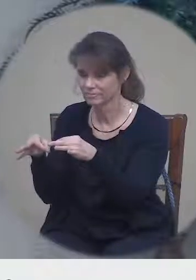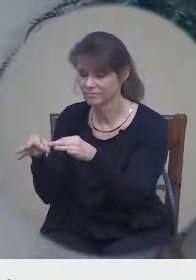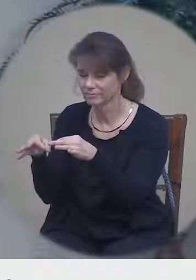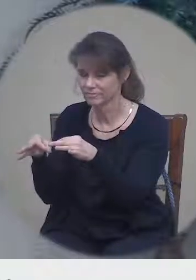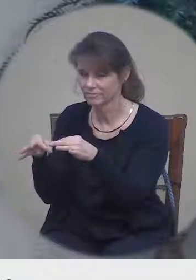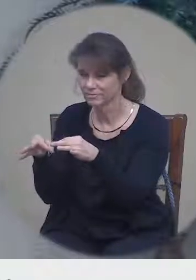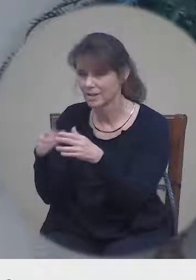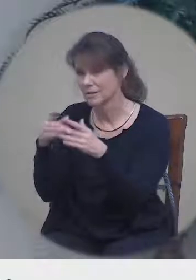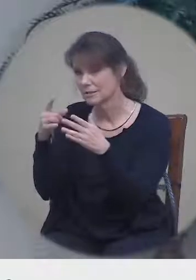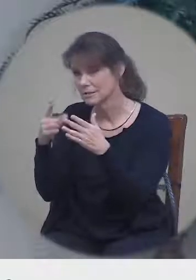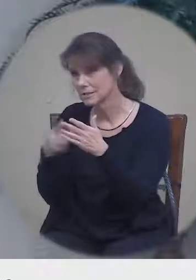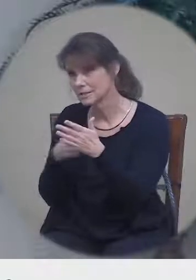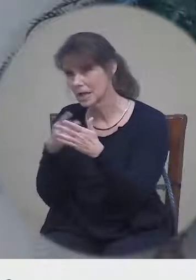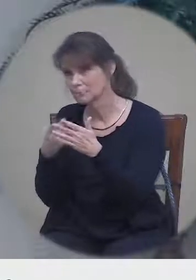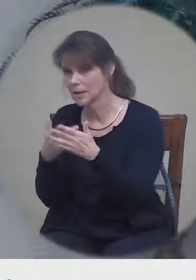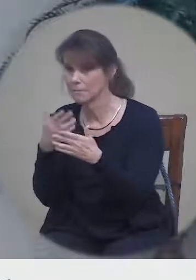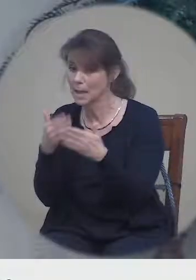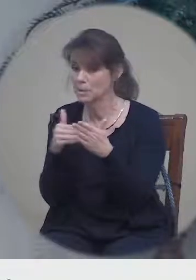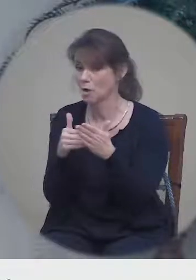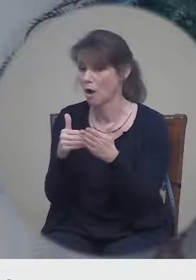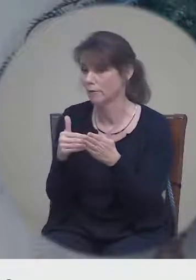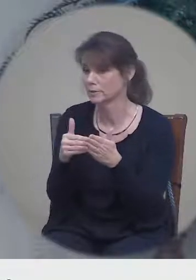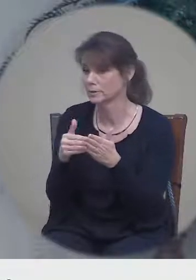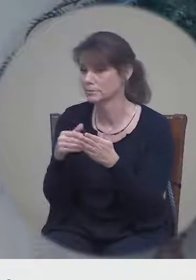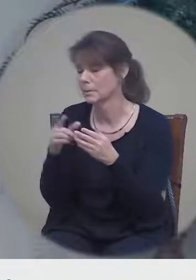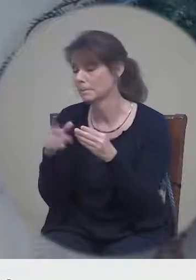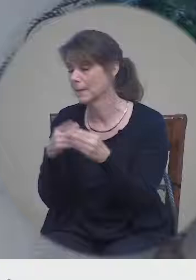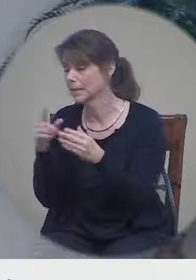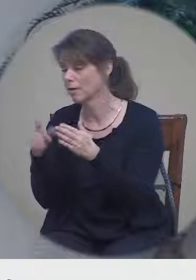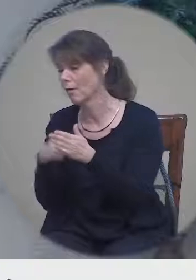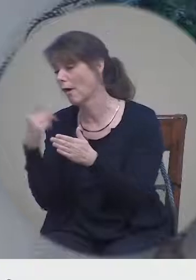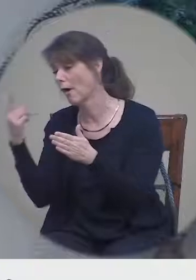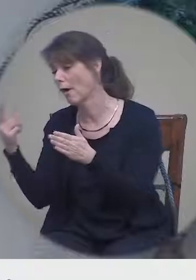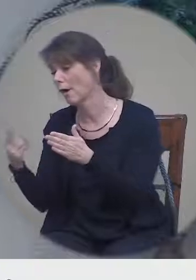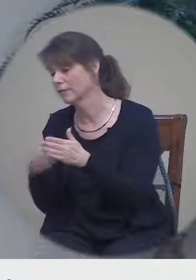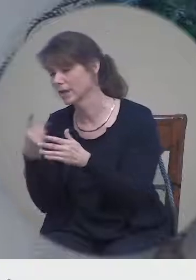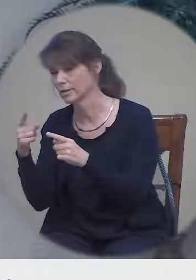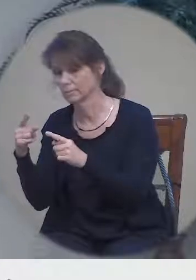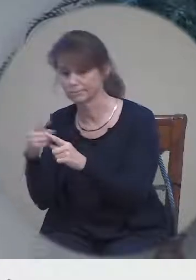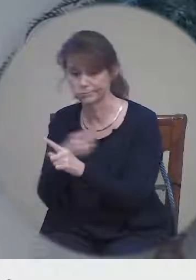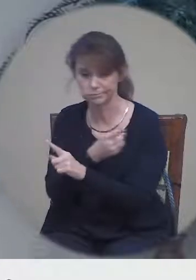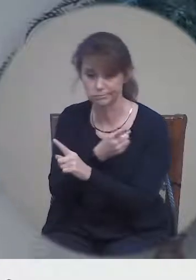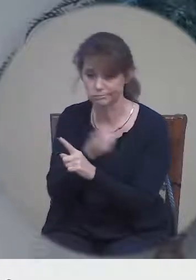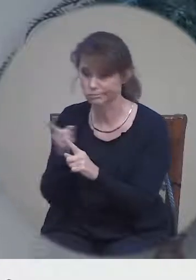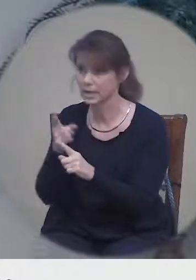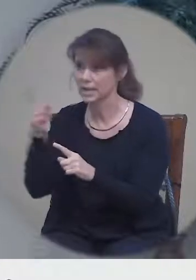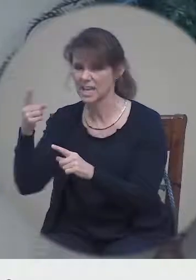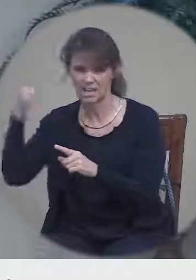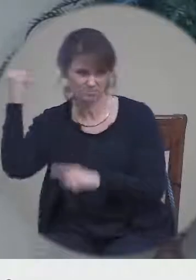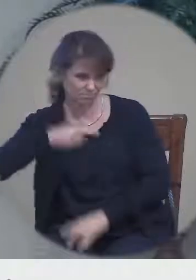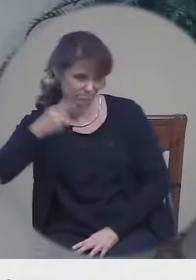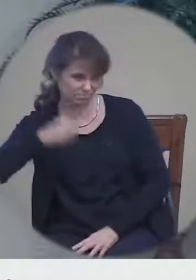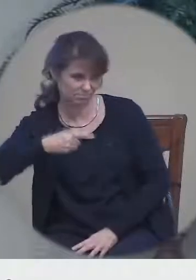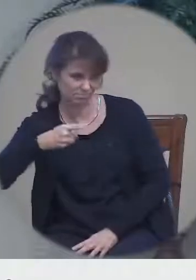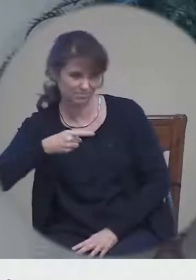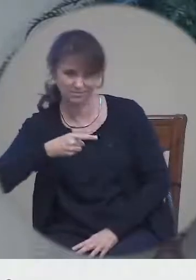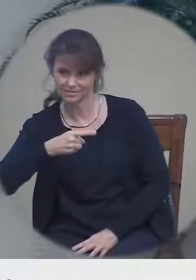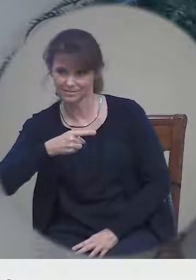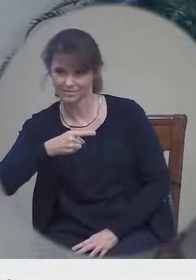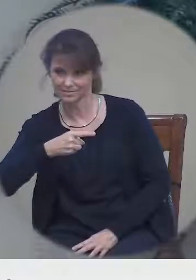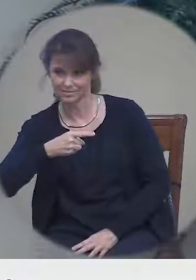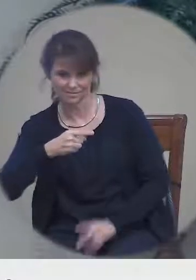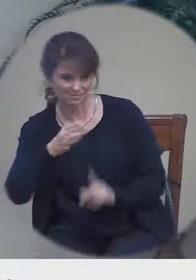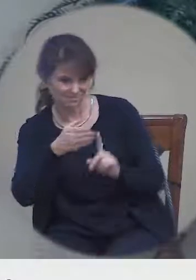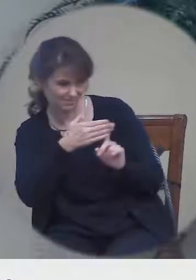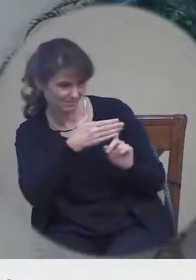think, or maybe more often, Well, when you get off course, be corrected. what specifically would get you off course,